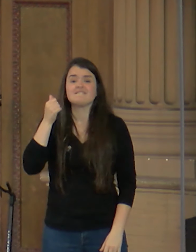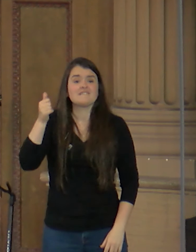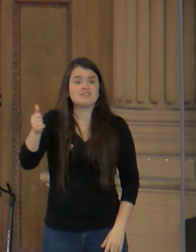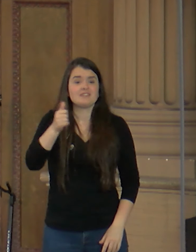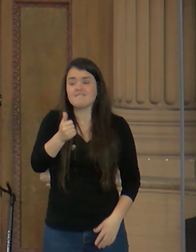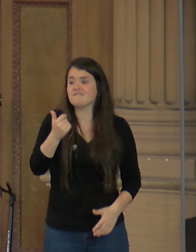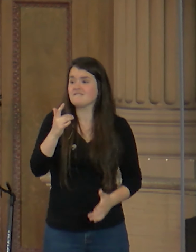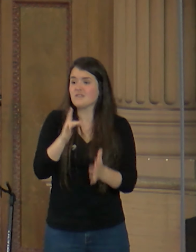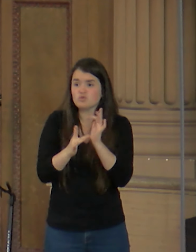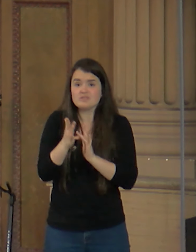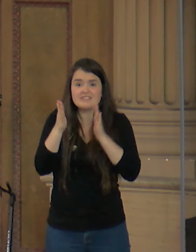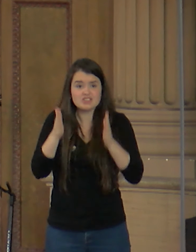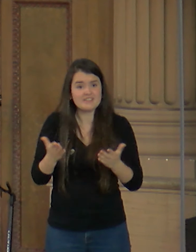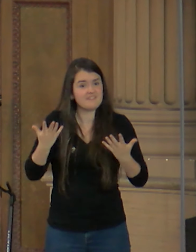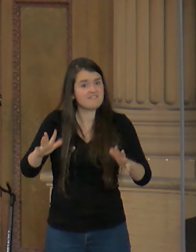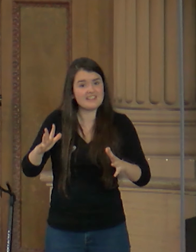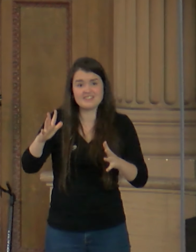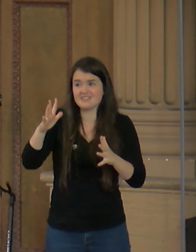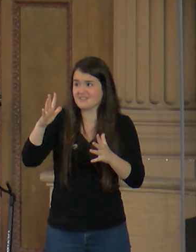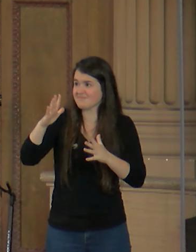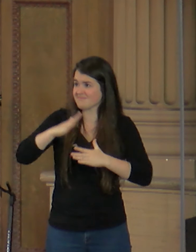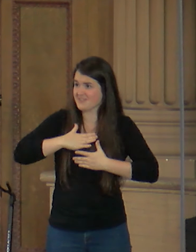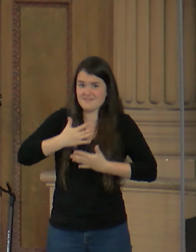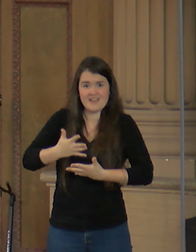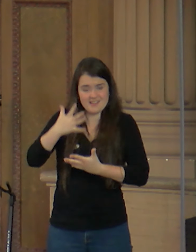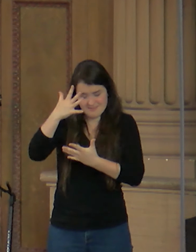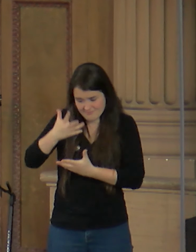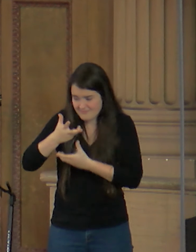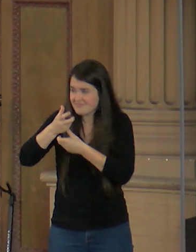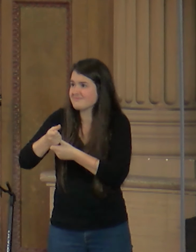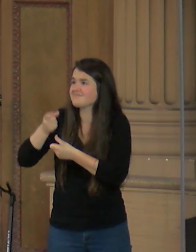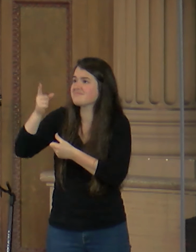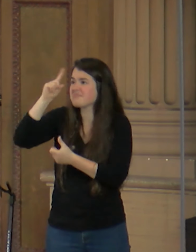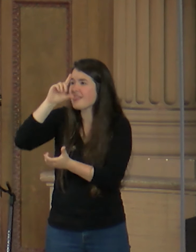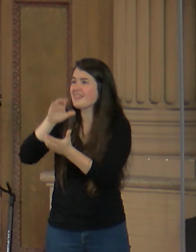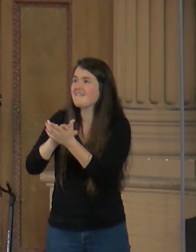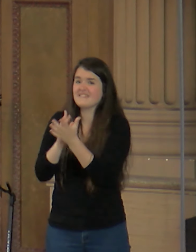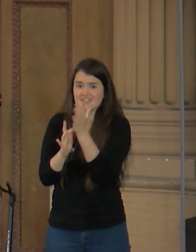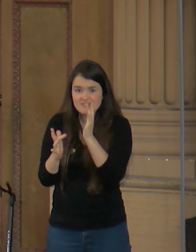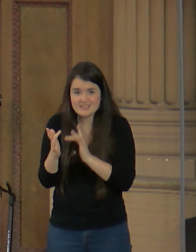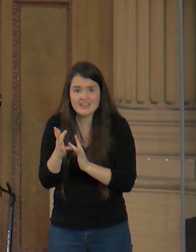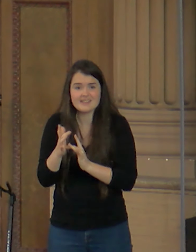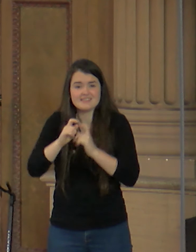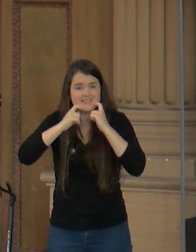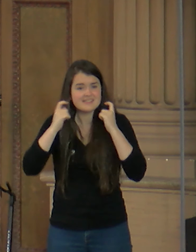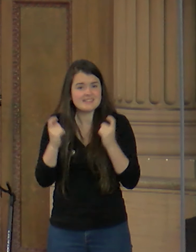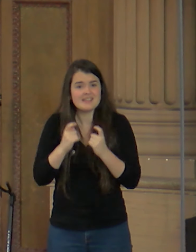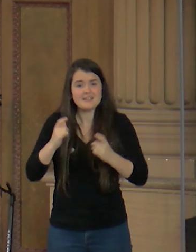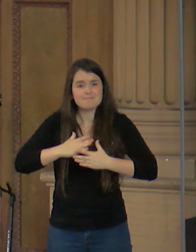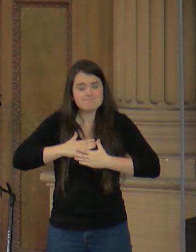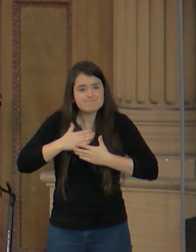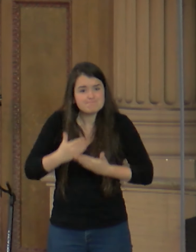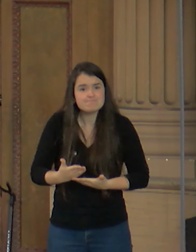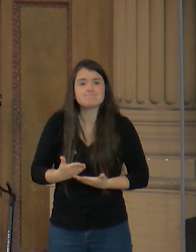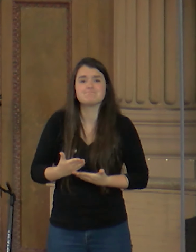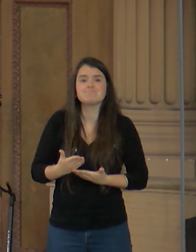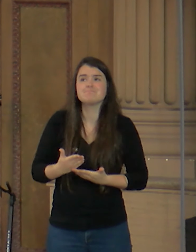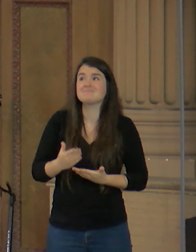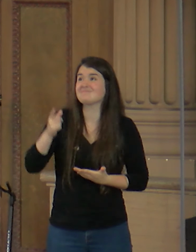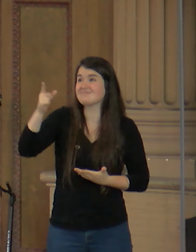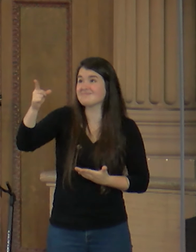Jesus, you've confessed and renounced your known sins, and you believe that the way that you can approach the Father is because of what Jesus did for you